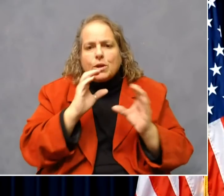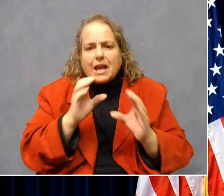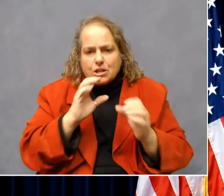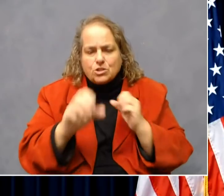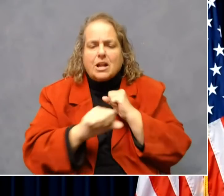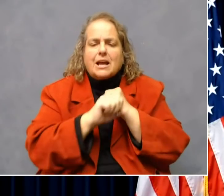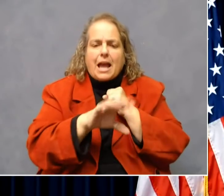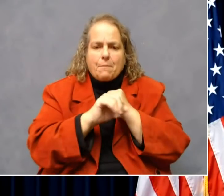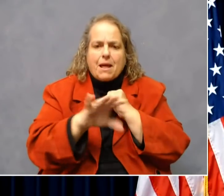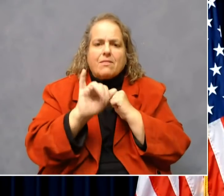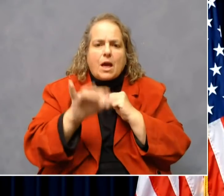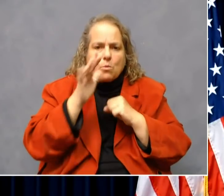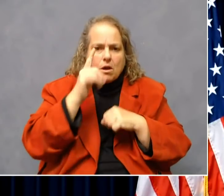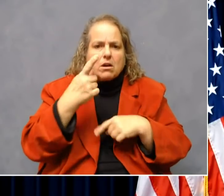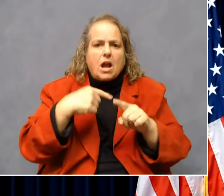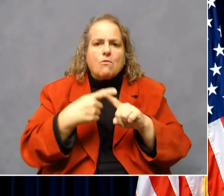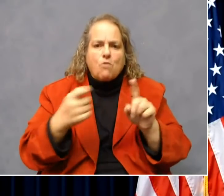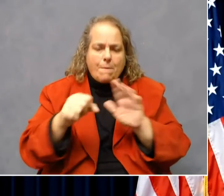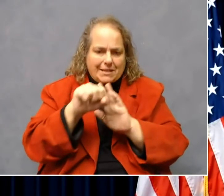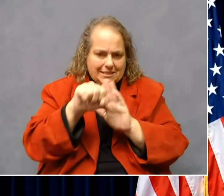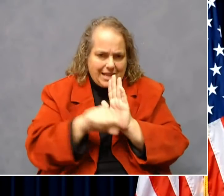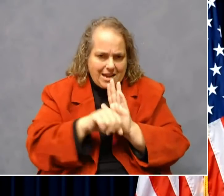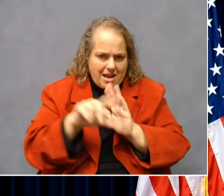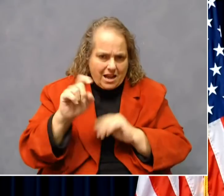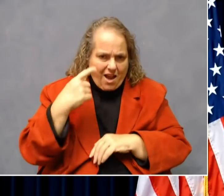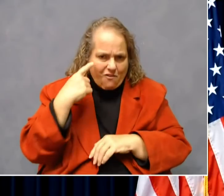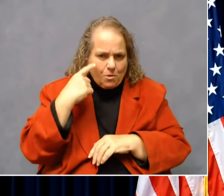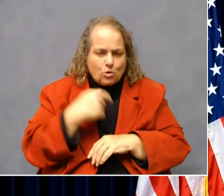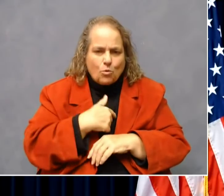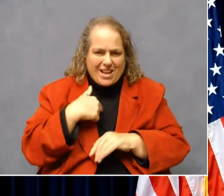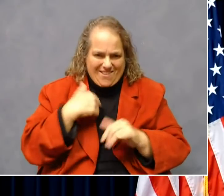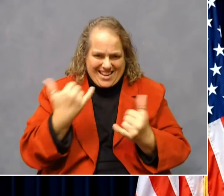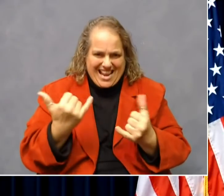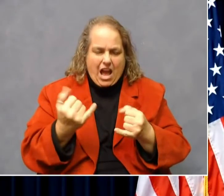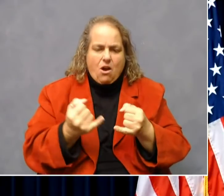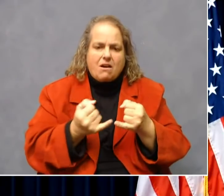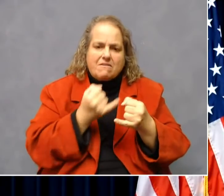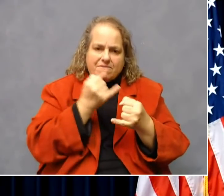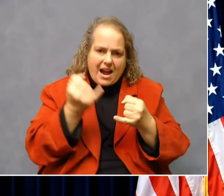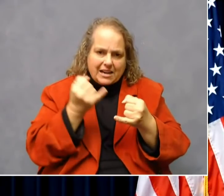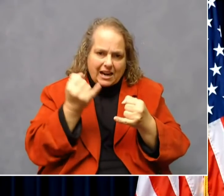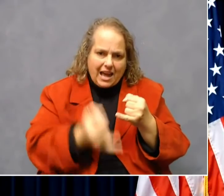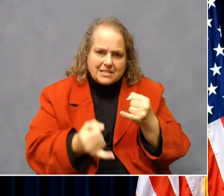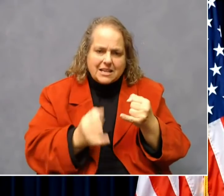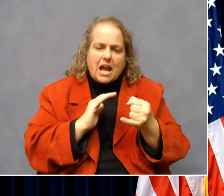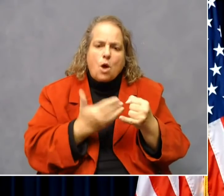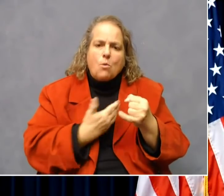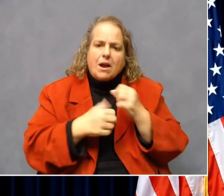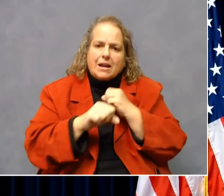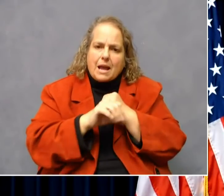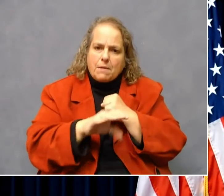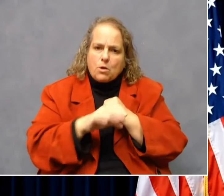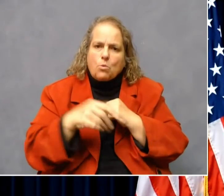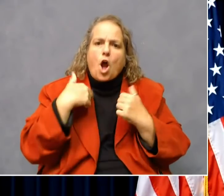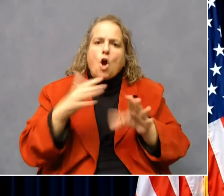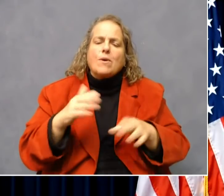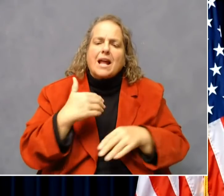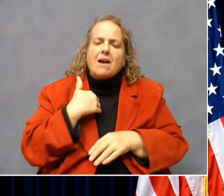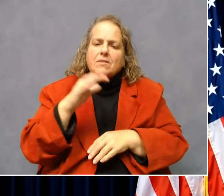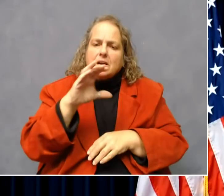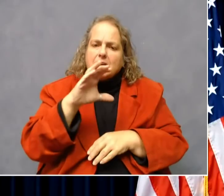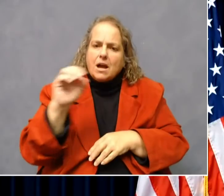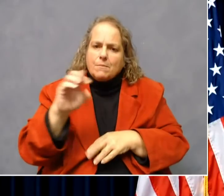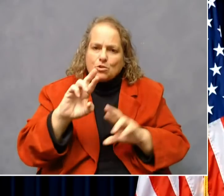state government. We are finalizing that right now. We already have the company in place that is assisting